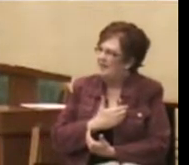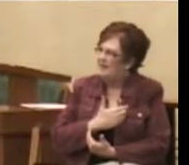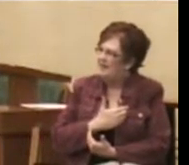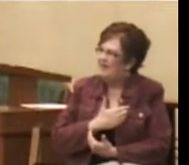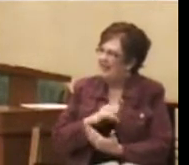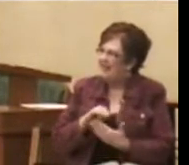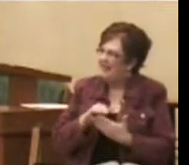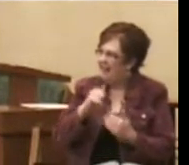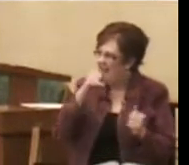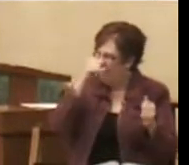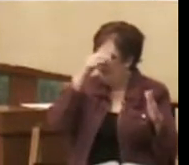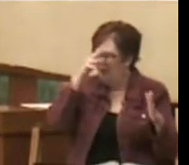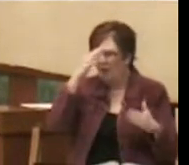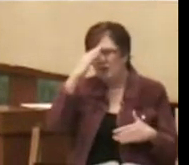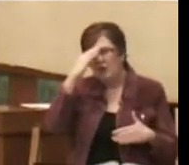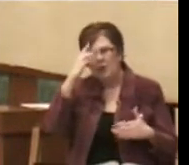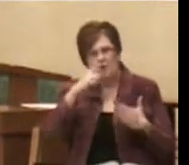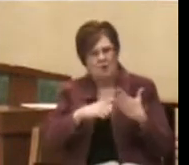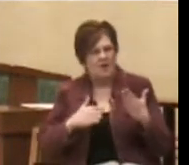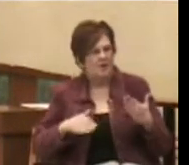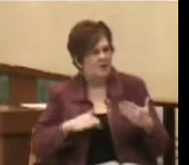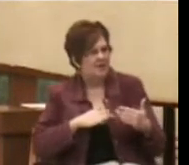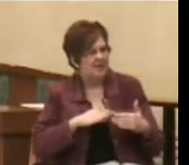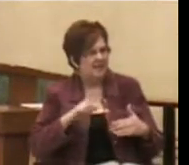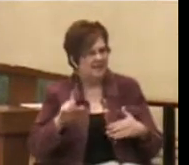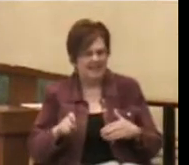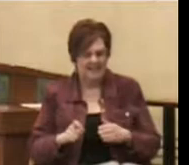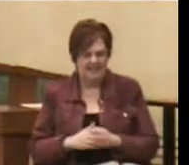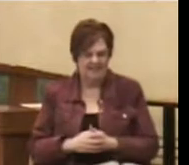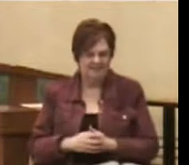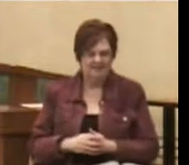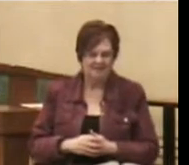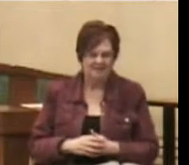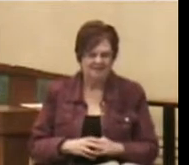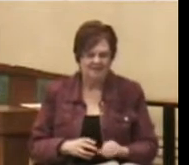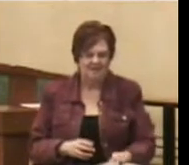That Father knows what we need.